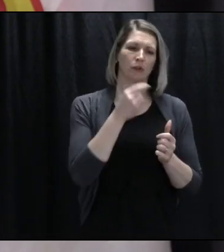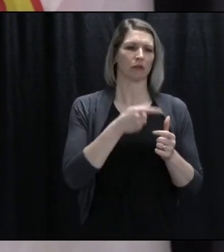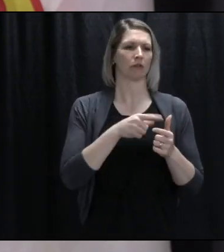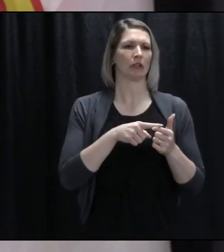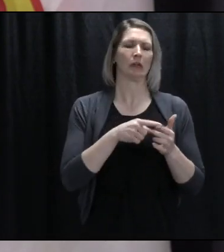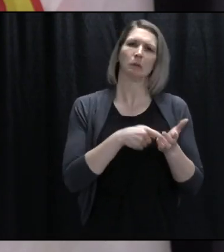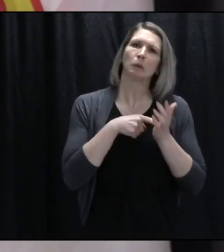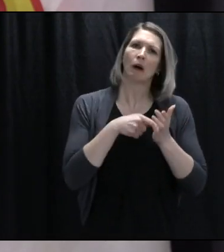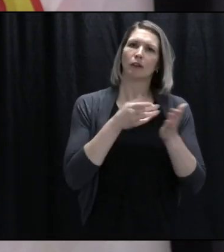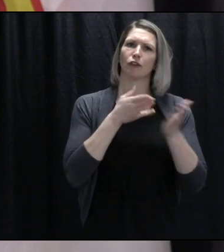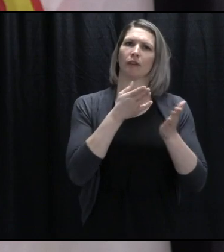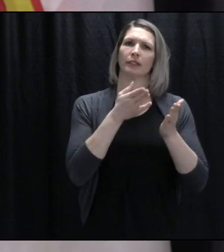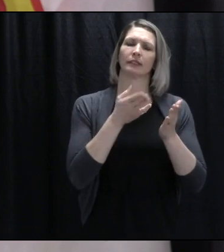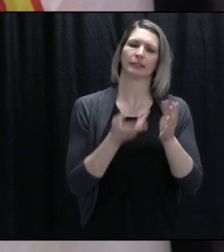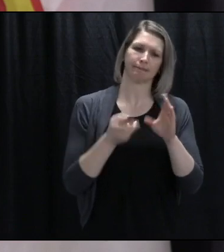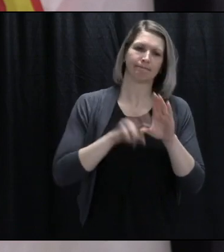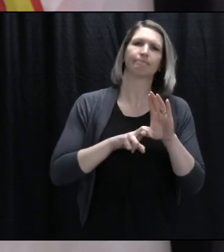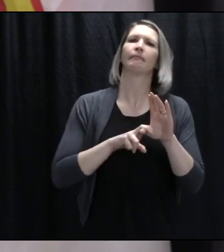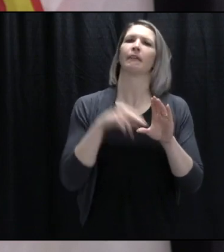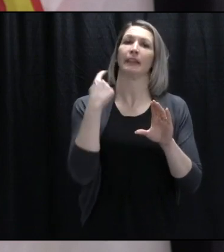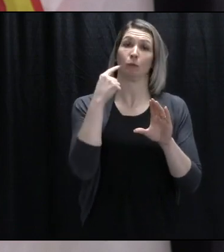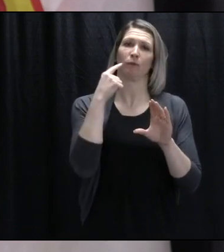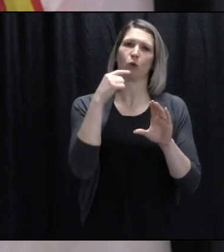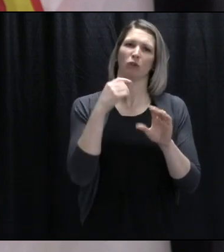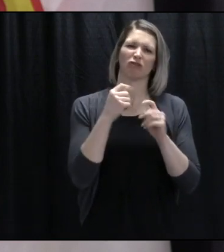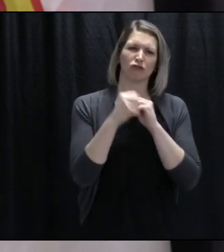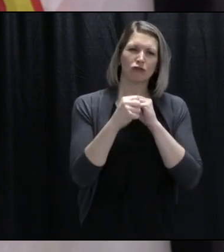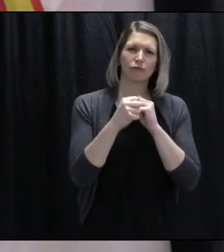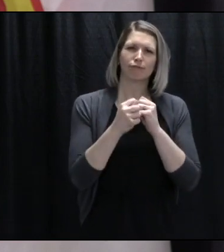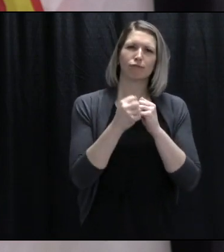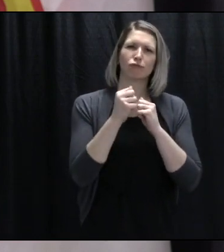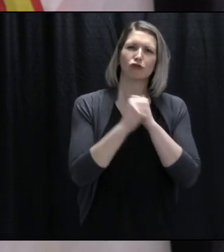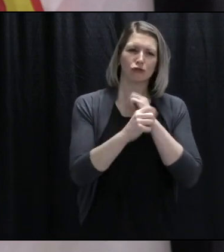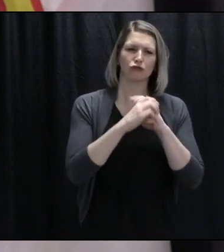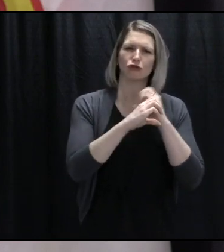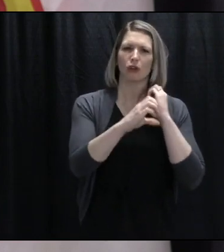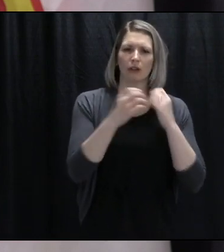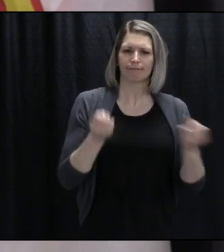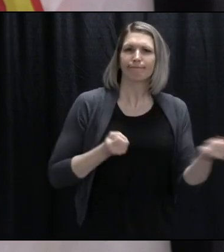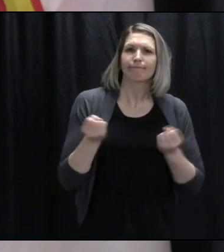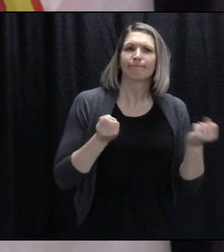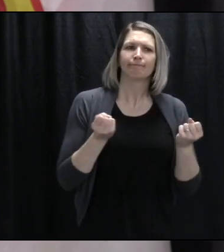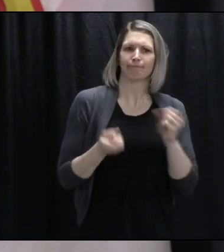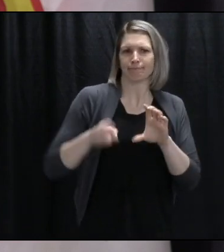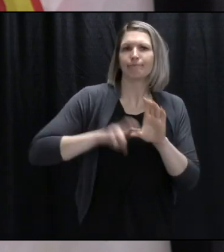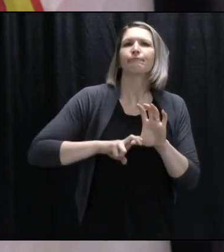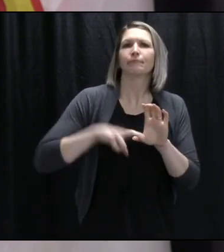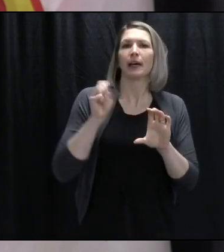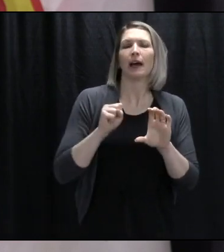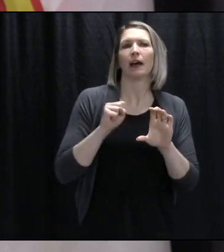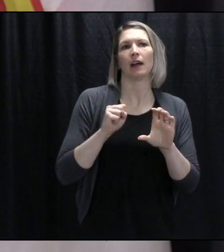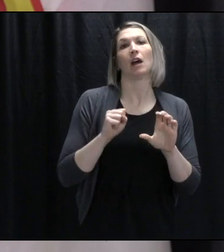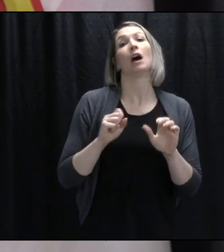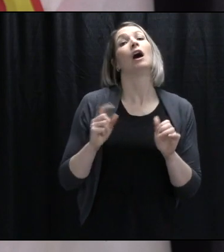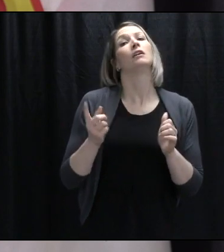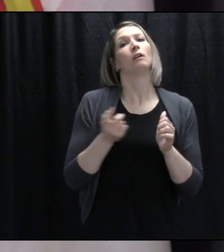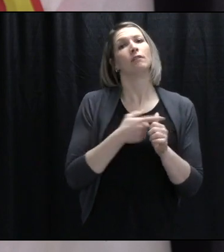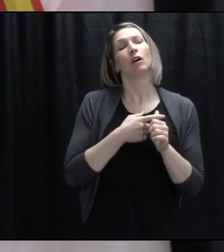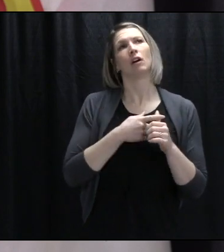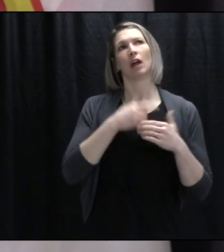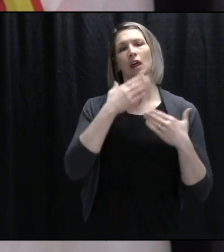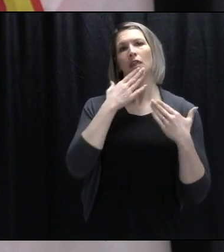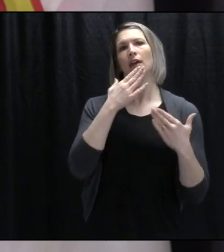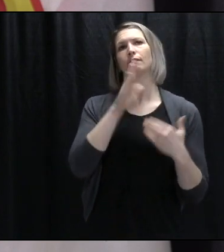staff for undertaking these measures, including the extra cleaning that they've been doing to ensure that the ferry is safe. It is a